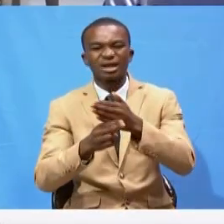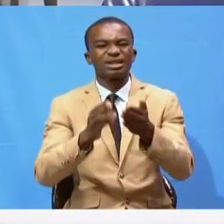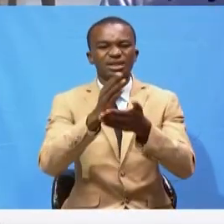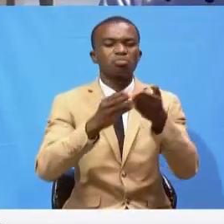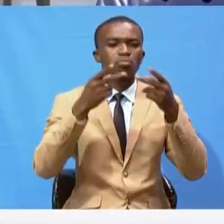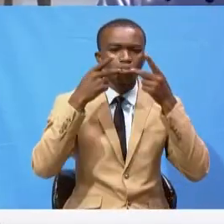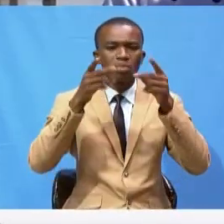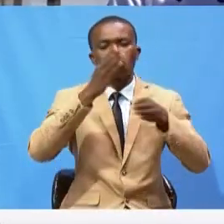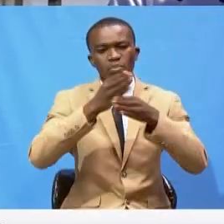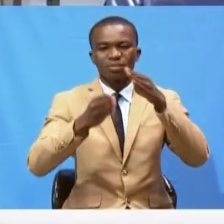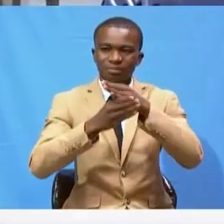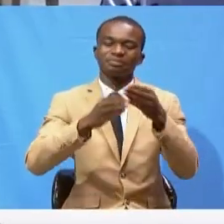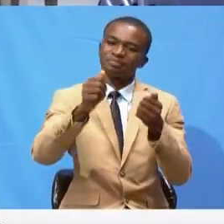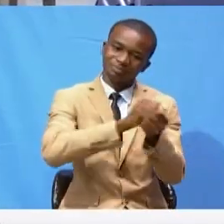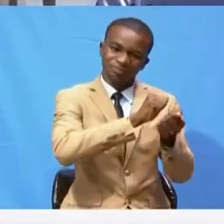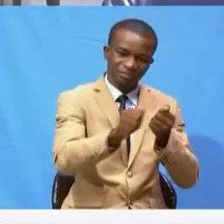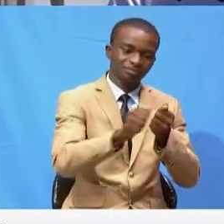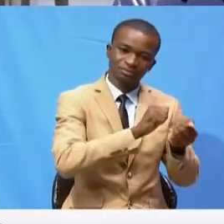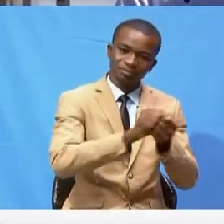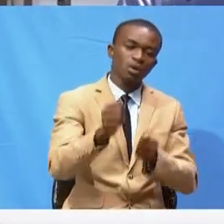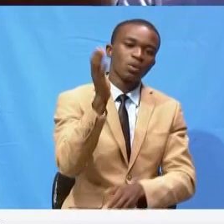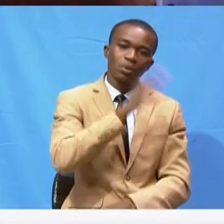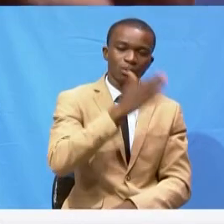infrastructure. Not one thing, two things, sana.